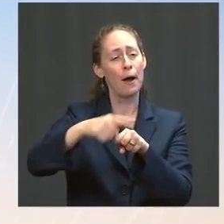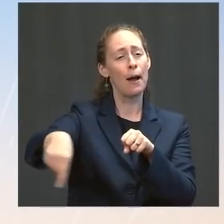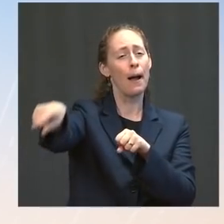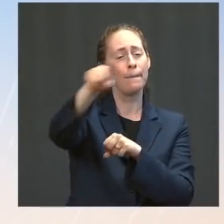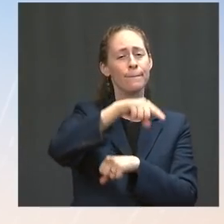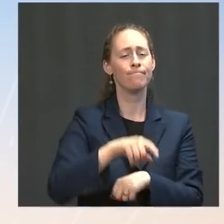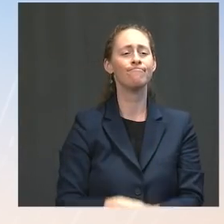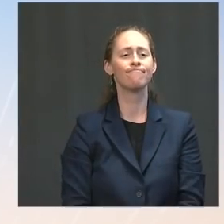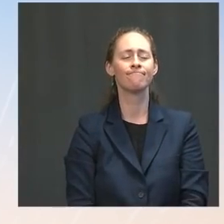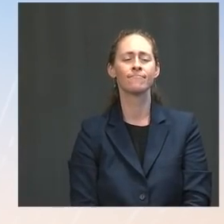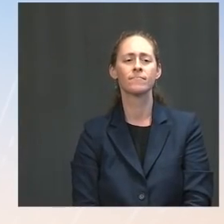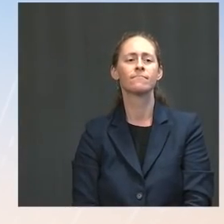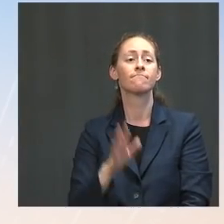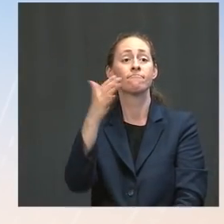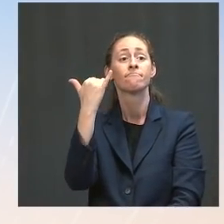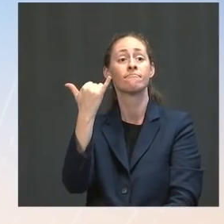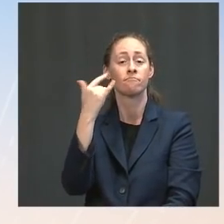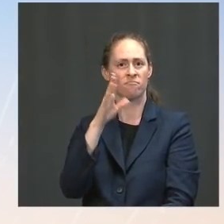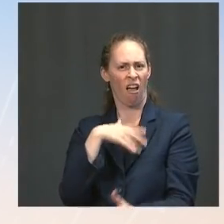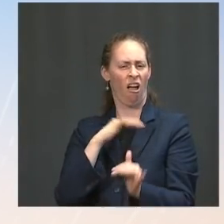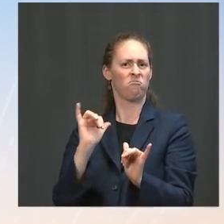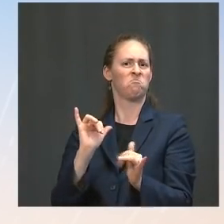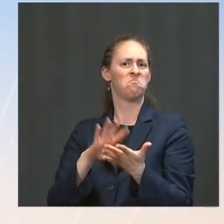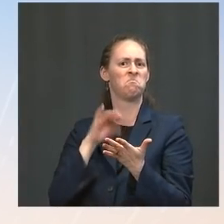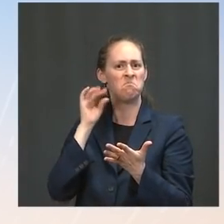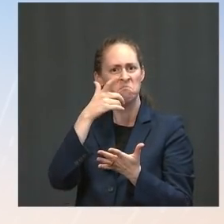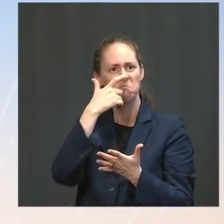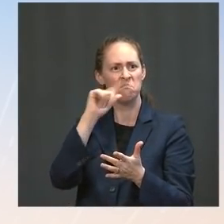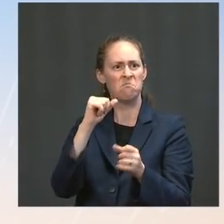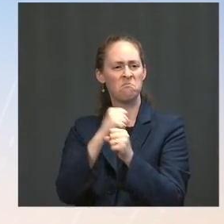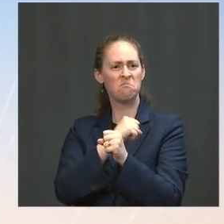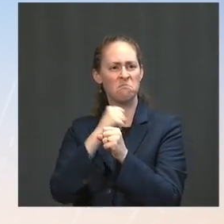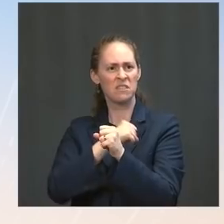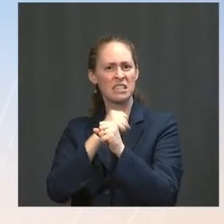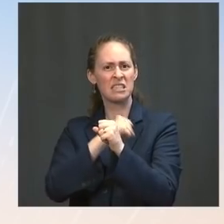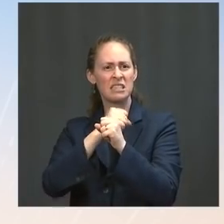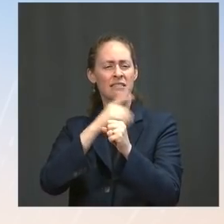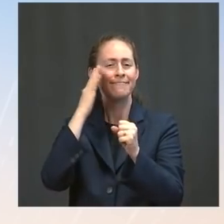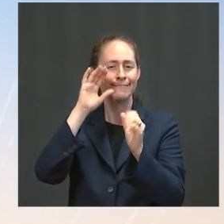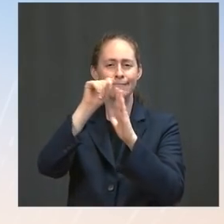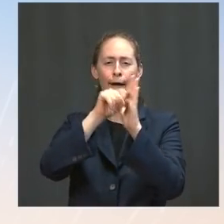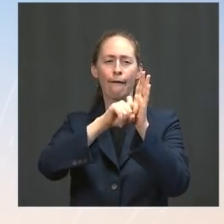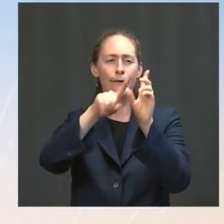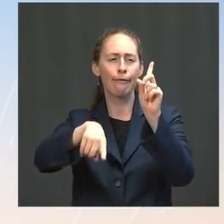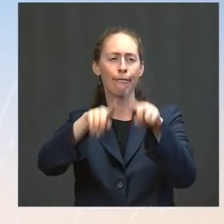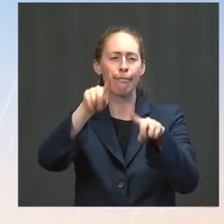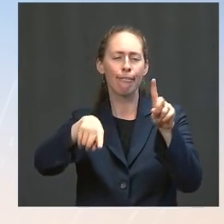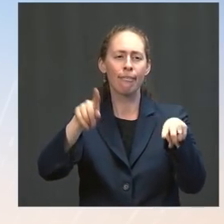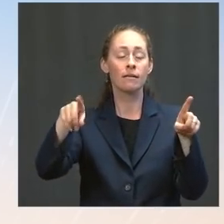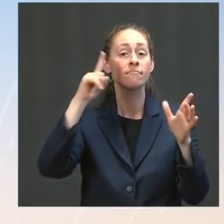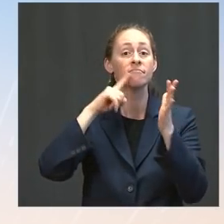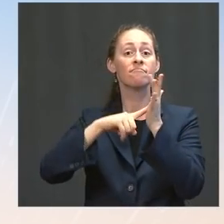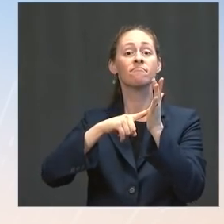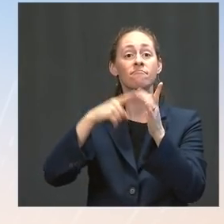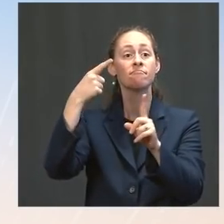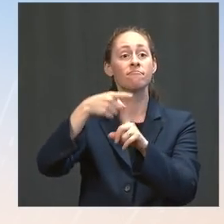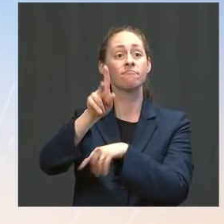offenders. It's rare for presidents to use clemency their first year in office. Should we expect any grants of clemency this year in